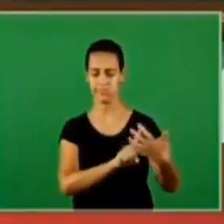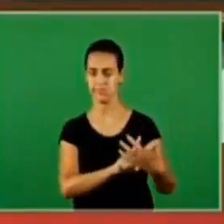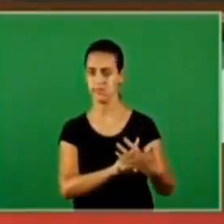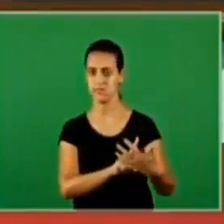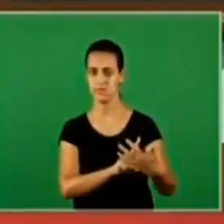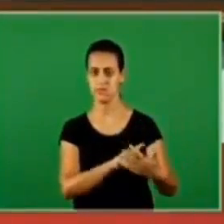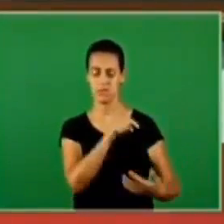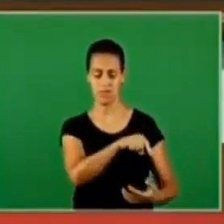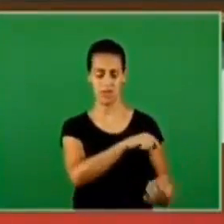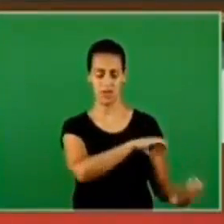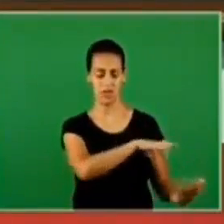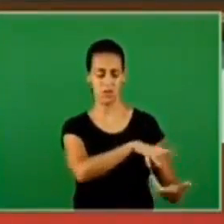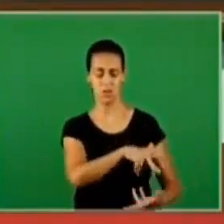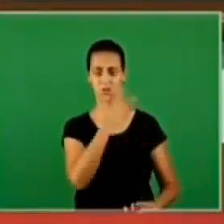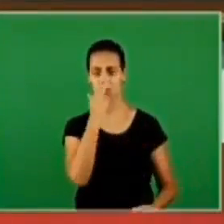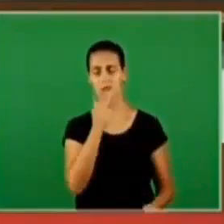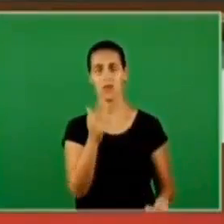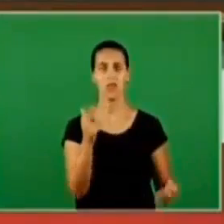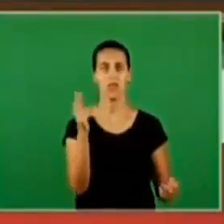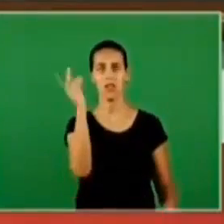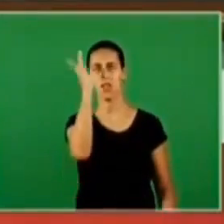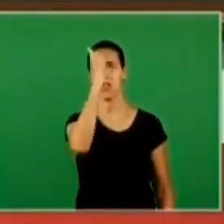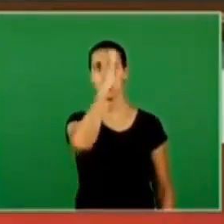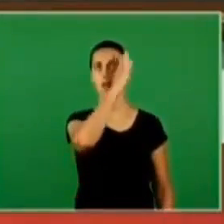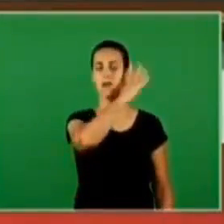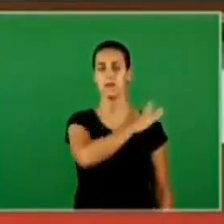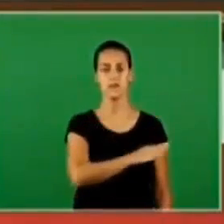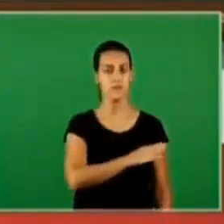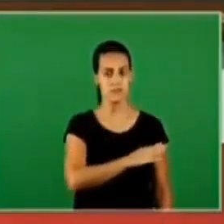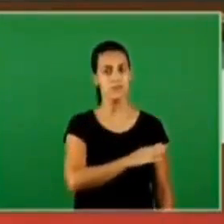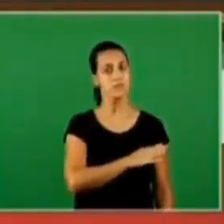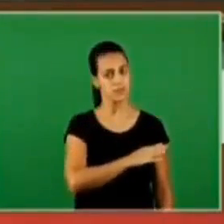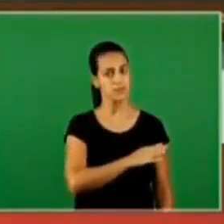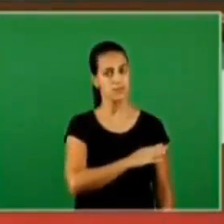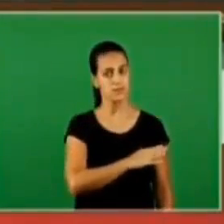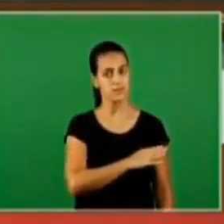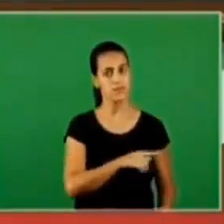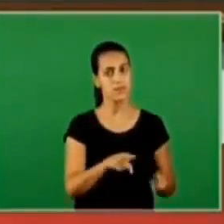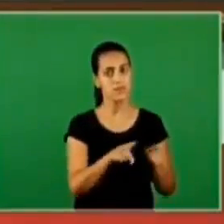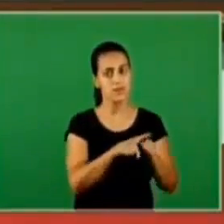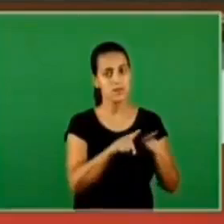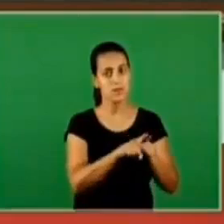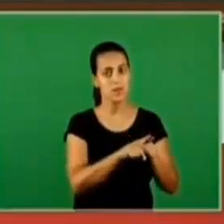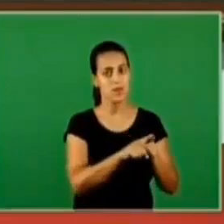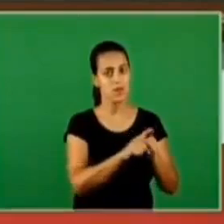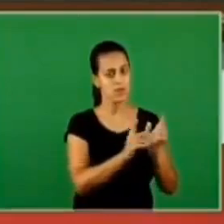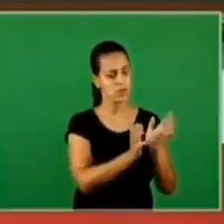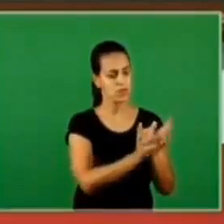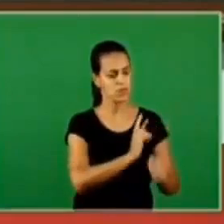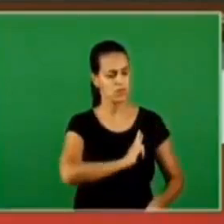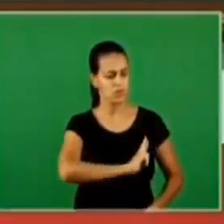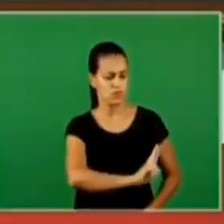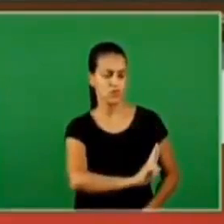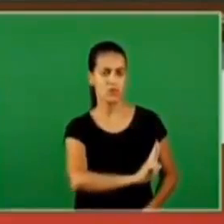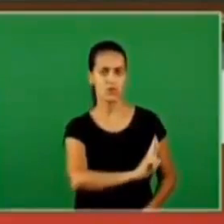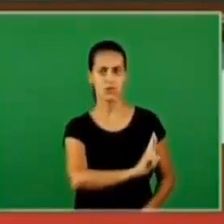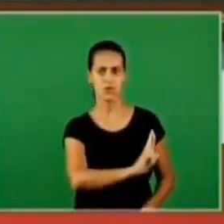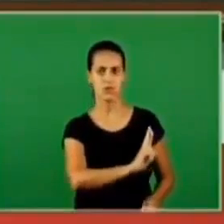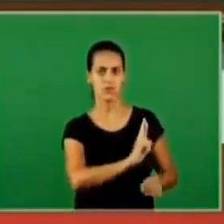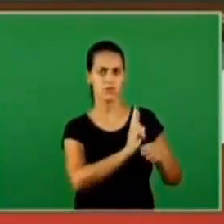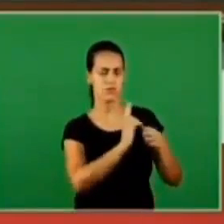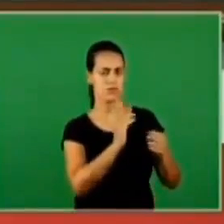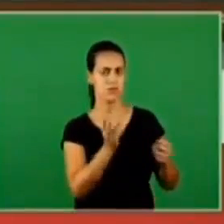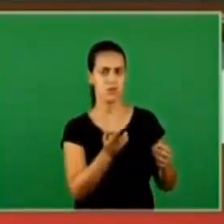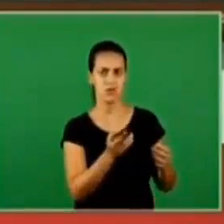that don't know where they're going. And the brethren are the Christians that even are interested